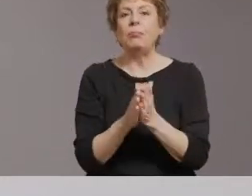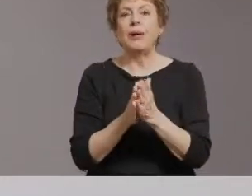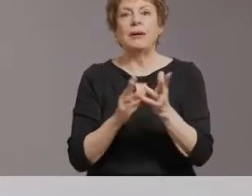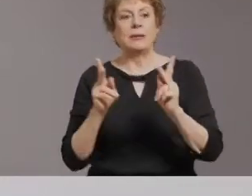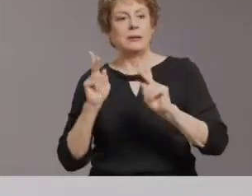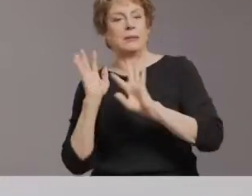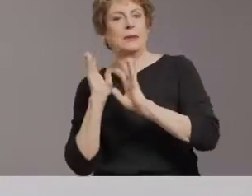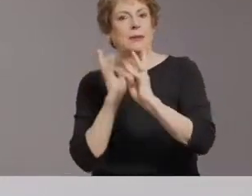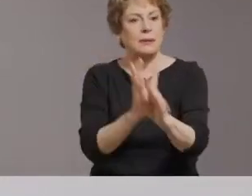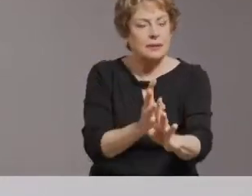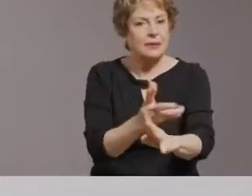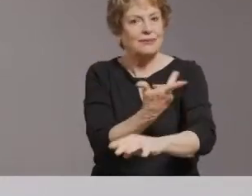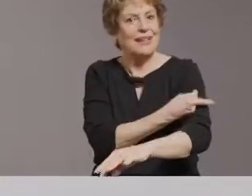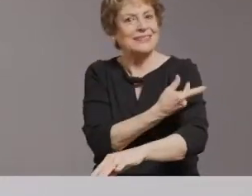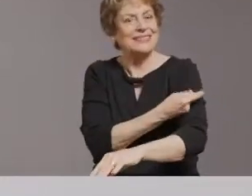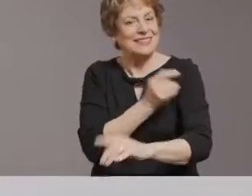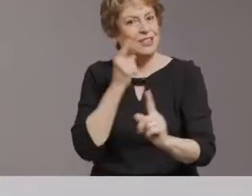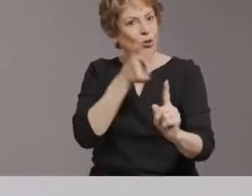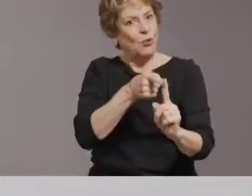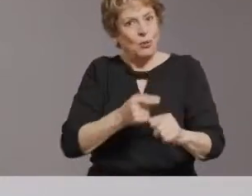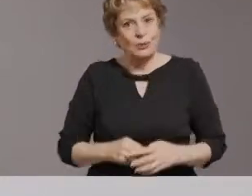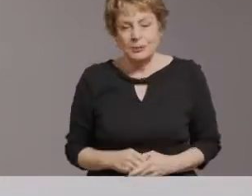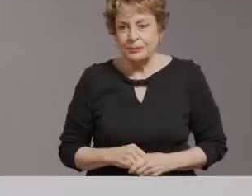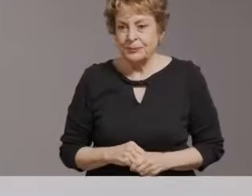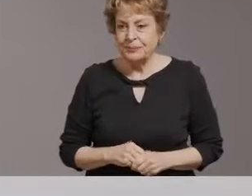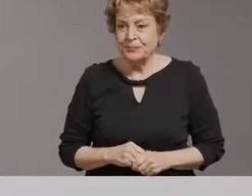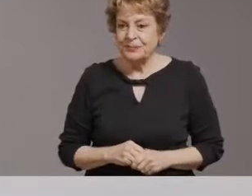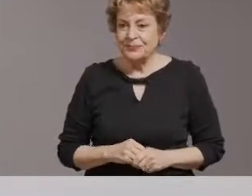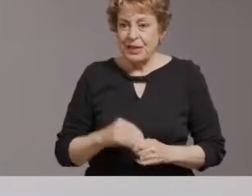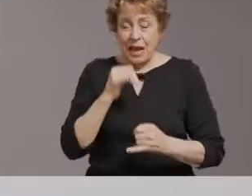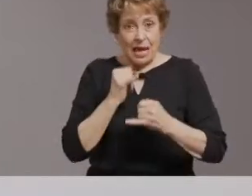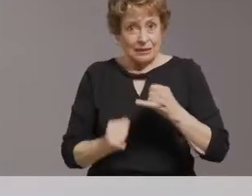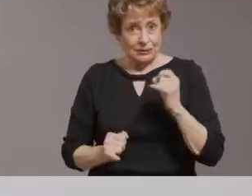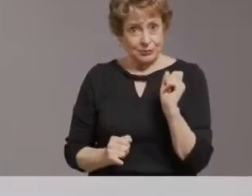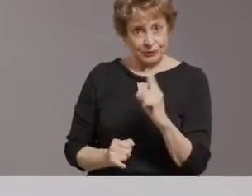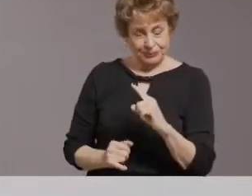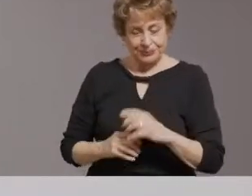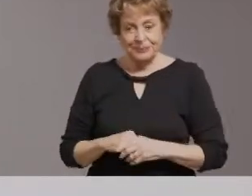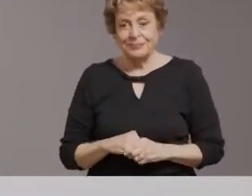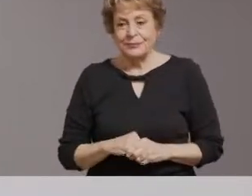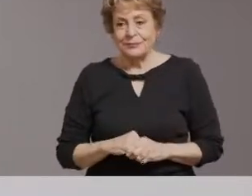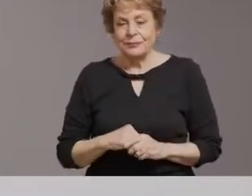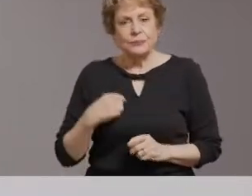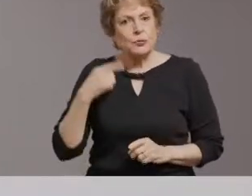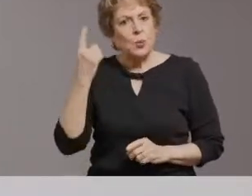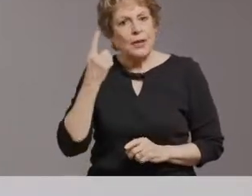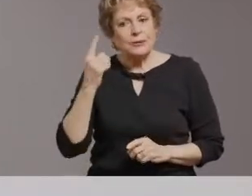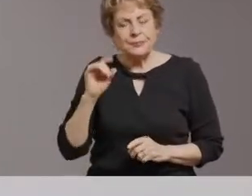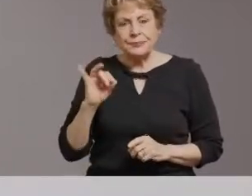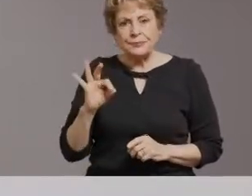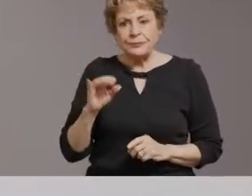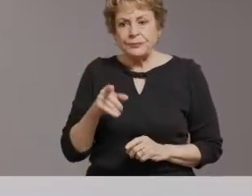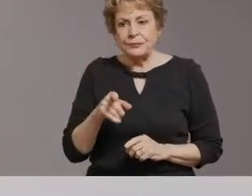Awesome, and one more, just wondering, is there any efforts made to vaccinate and target Coconino Community College